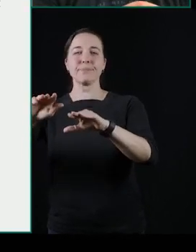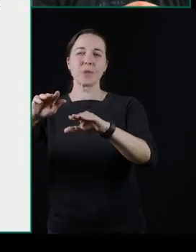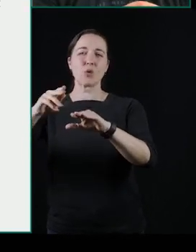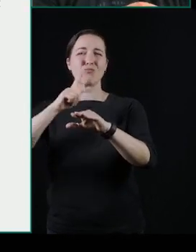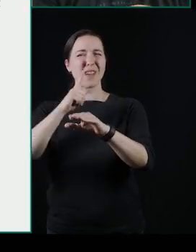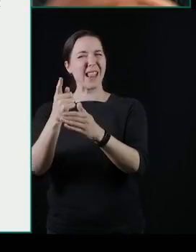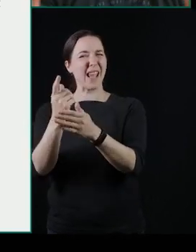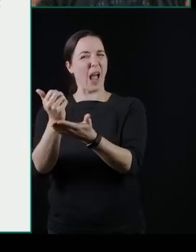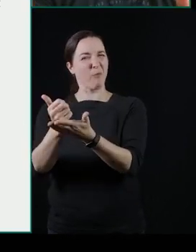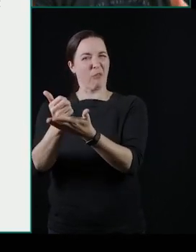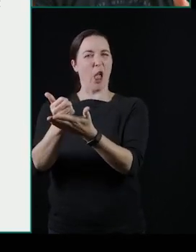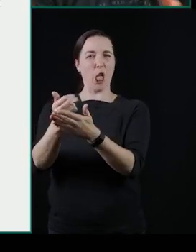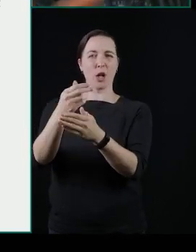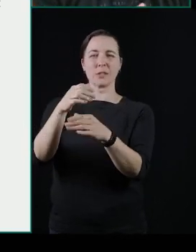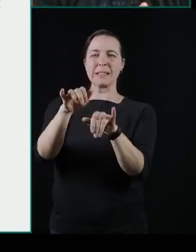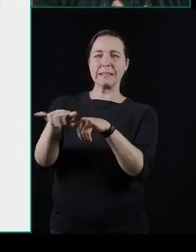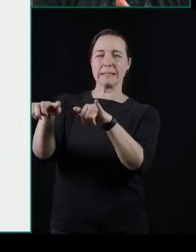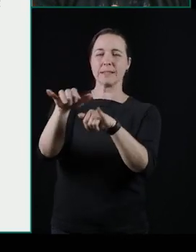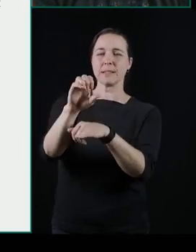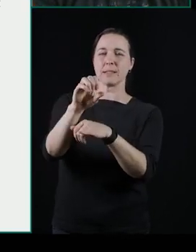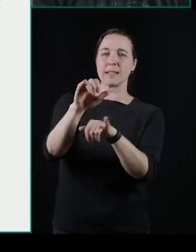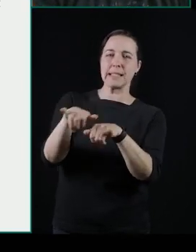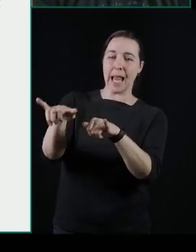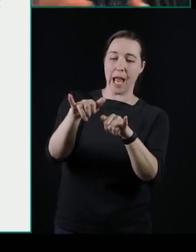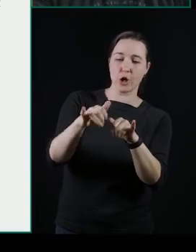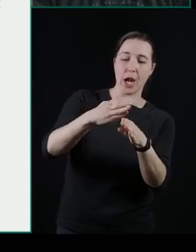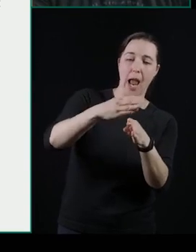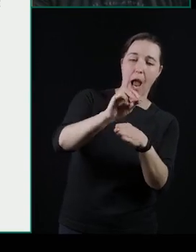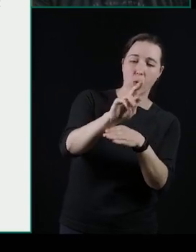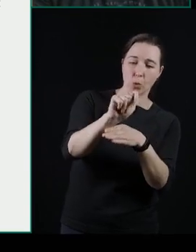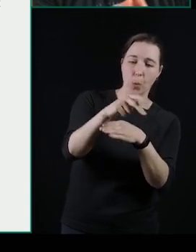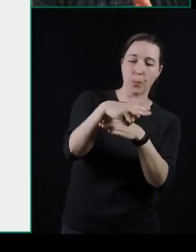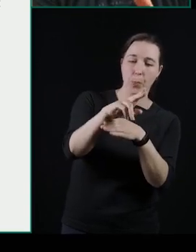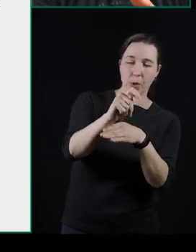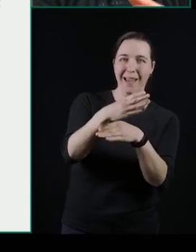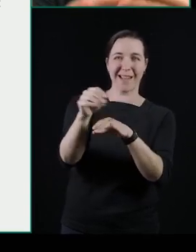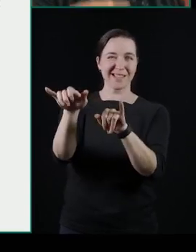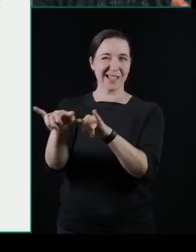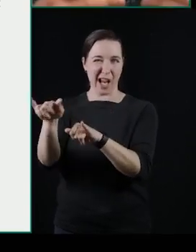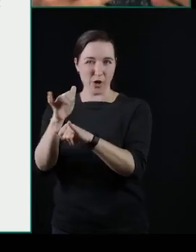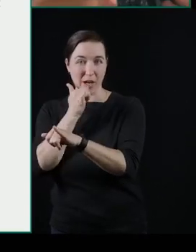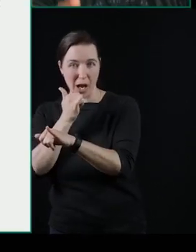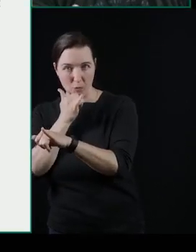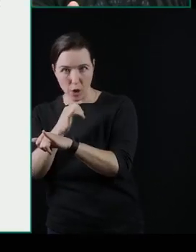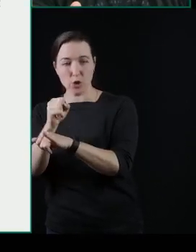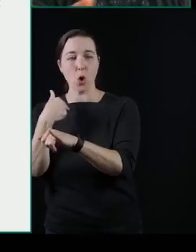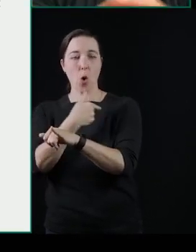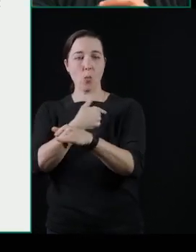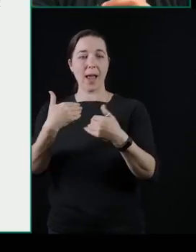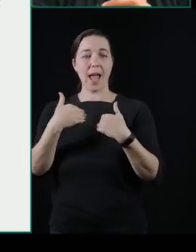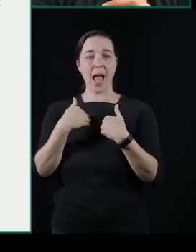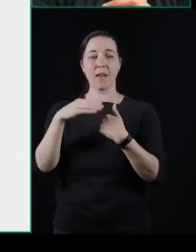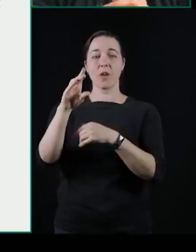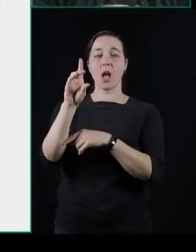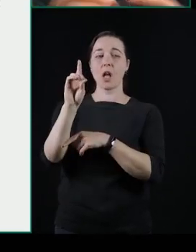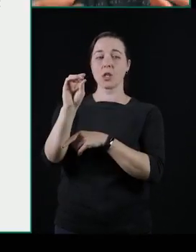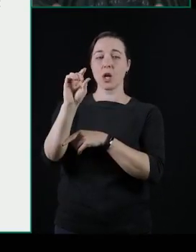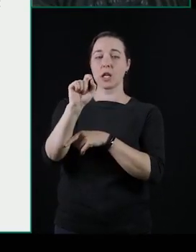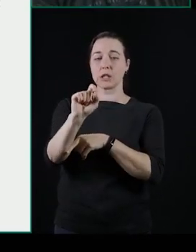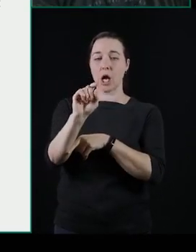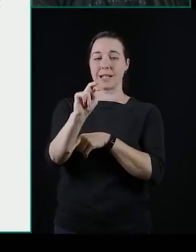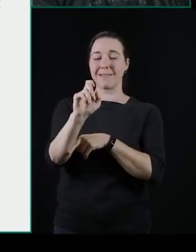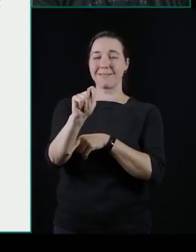useful status and state messages on standard output and standard error, right? So we have created a .NET Core console application